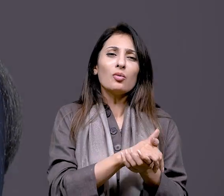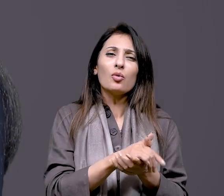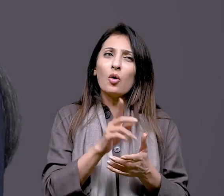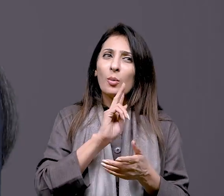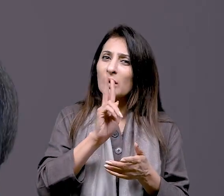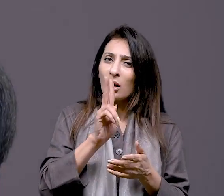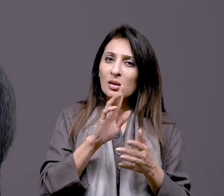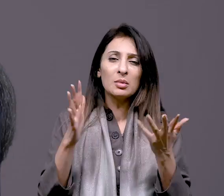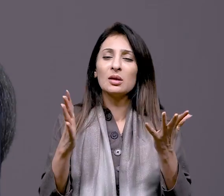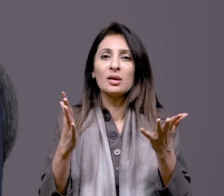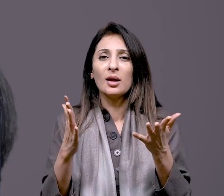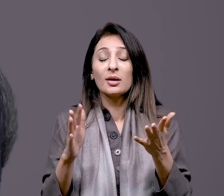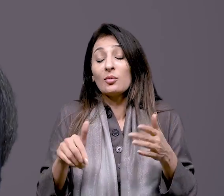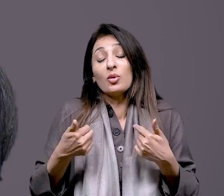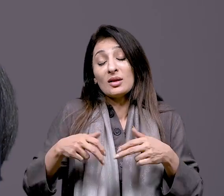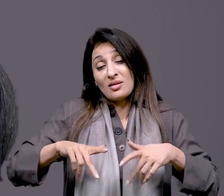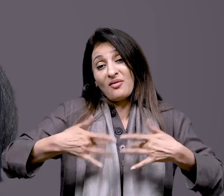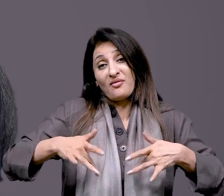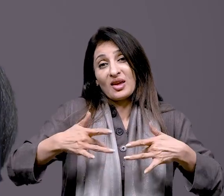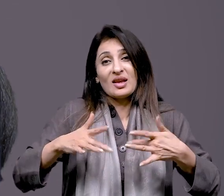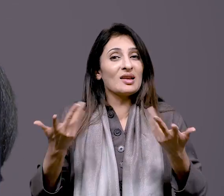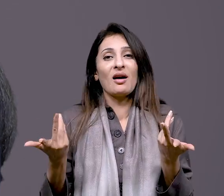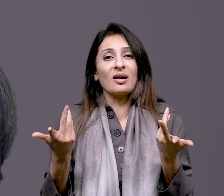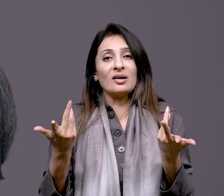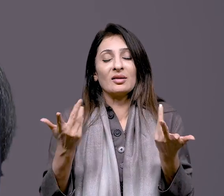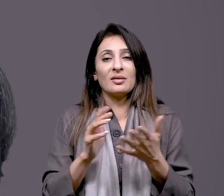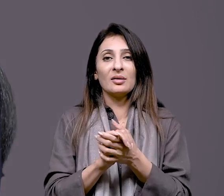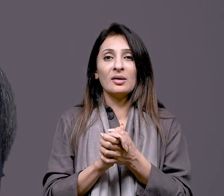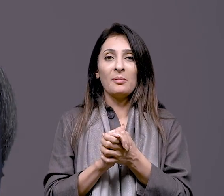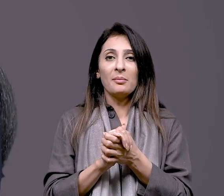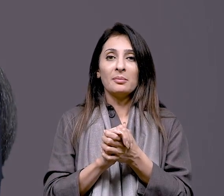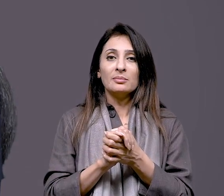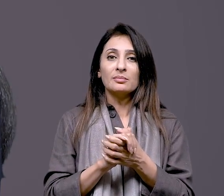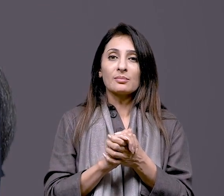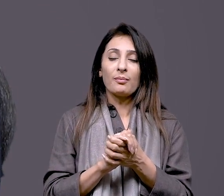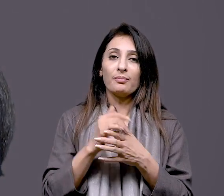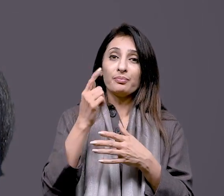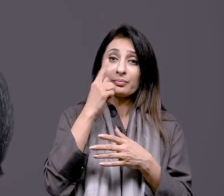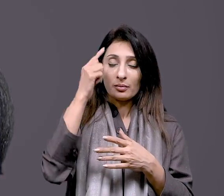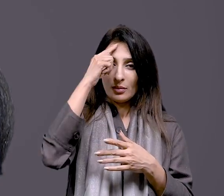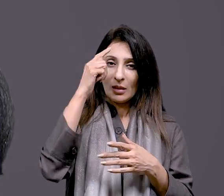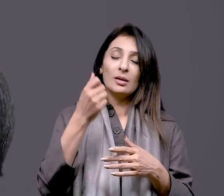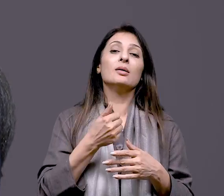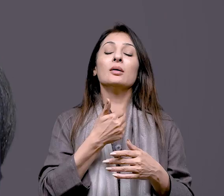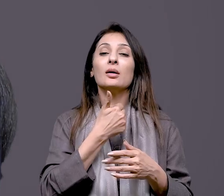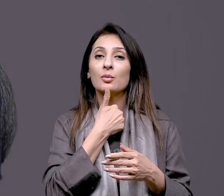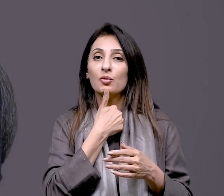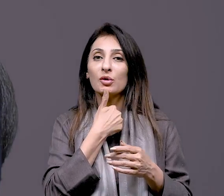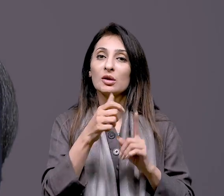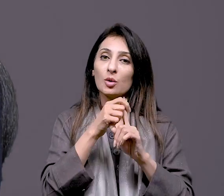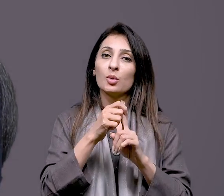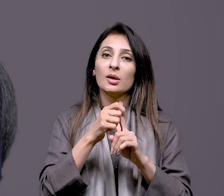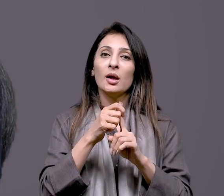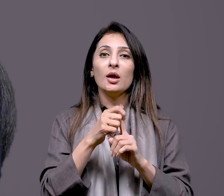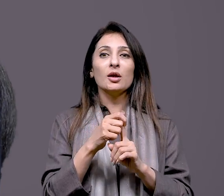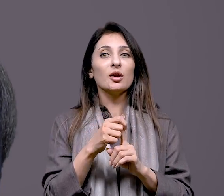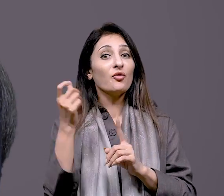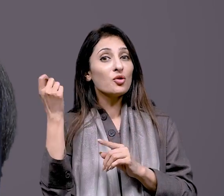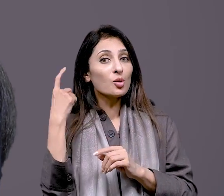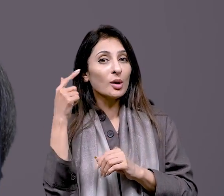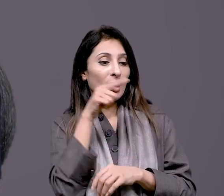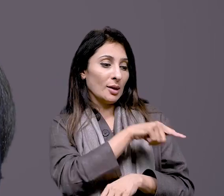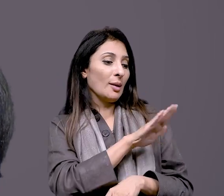parent is very imposing with their standards, whatever those standards may be. Now, that doesn't leave any room for the child to